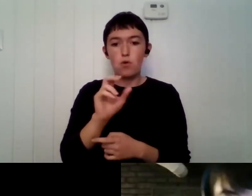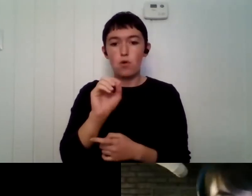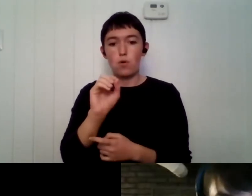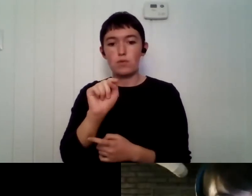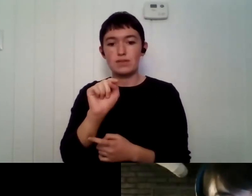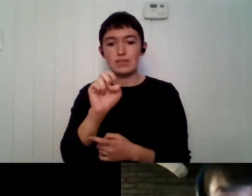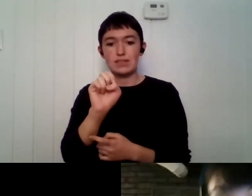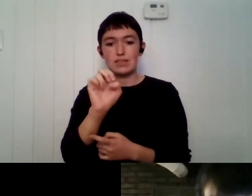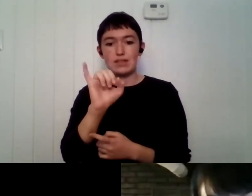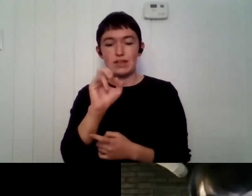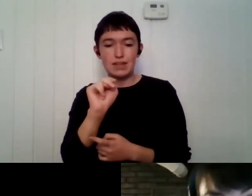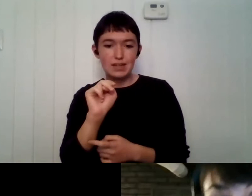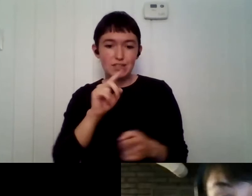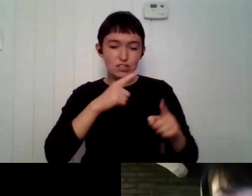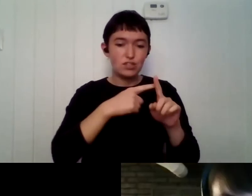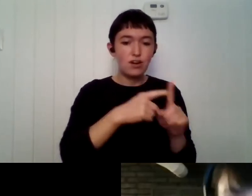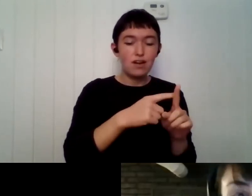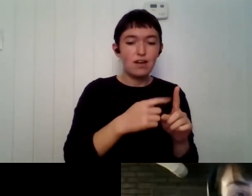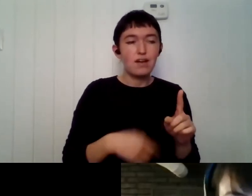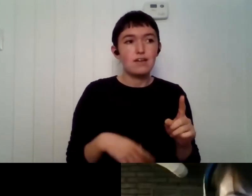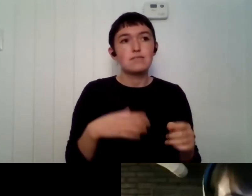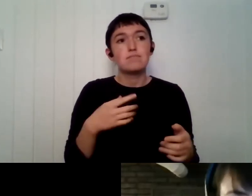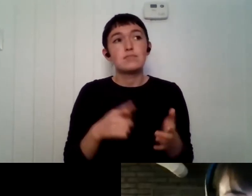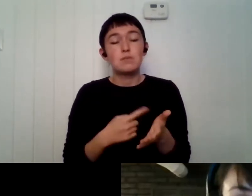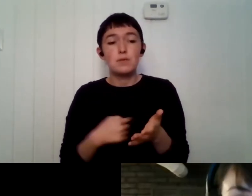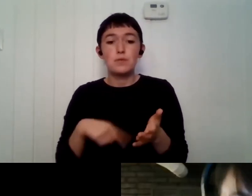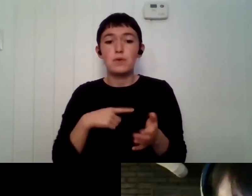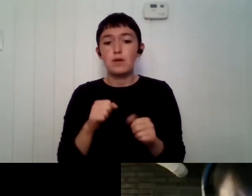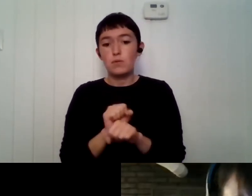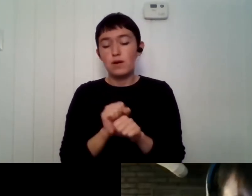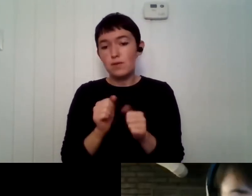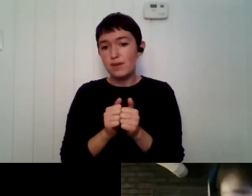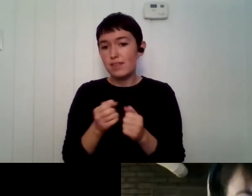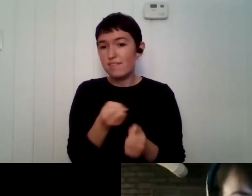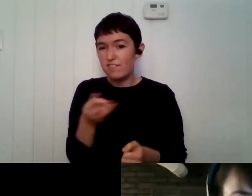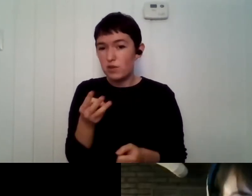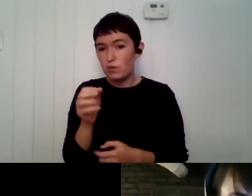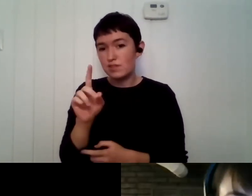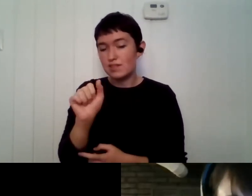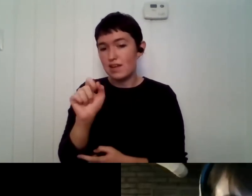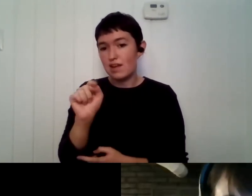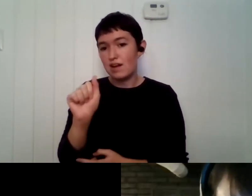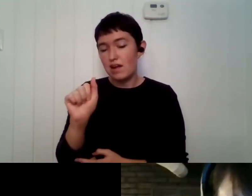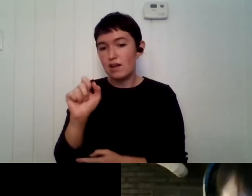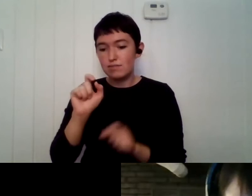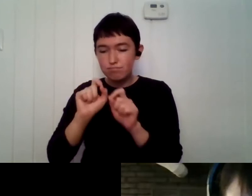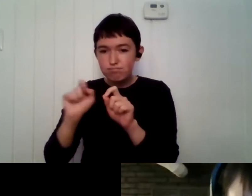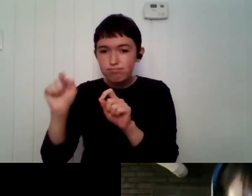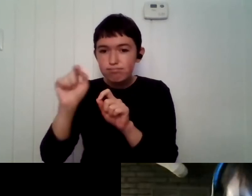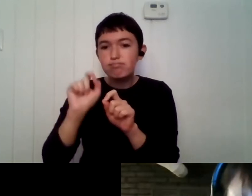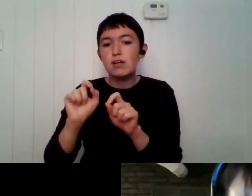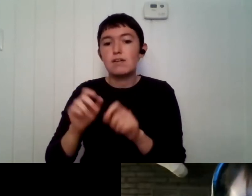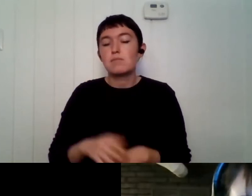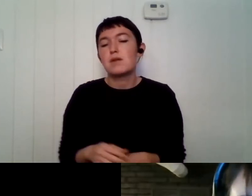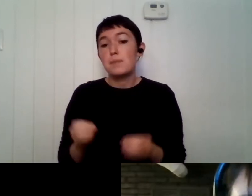working with very few data points, but in general, to train neural networks, the more data you can have, the better.